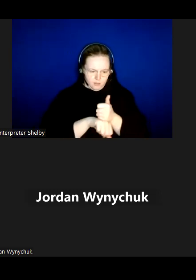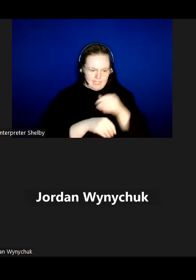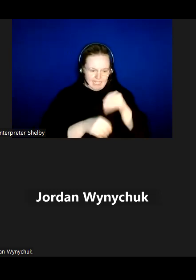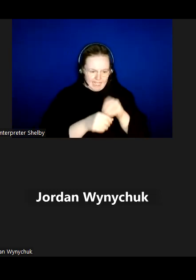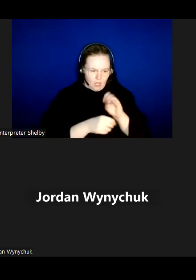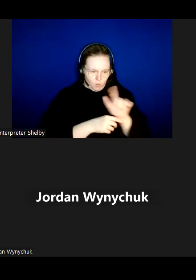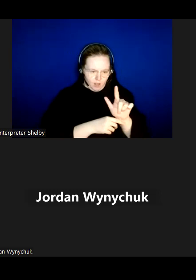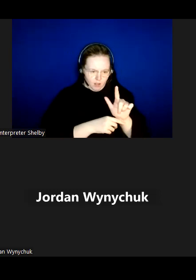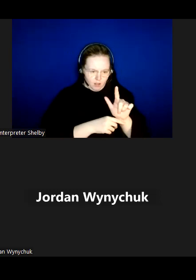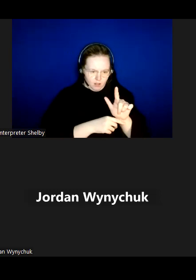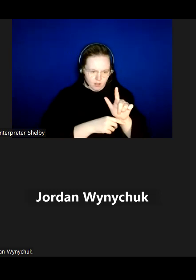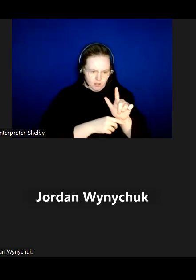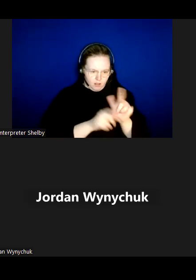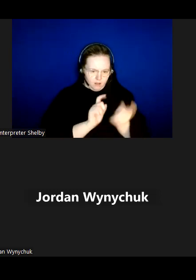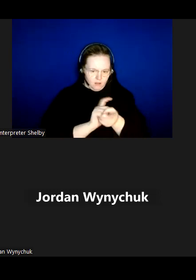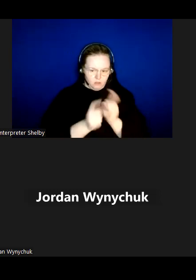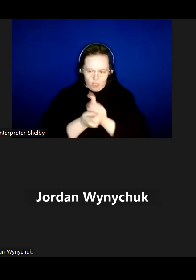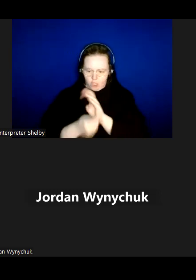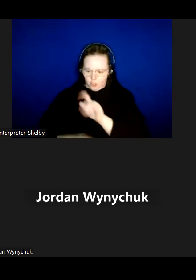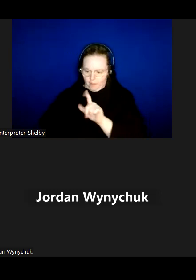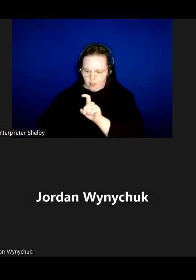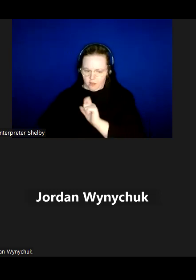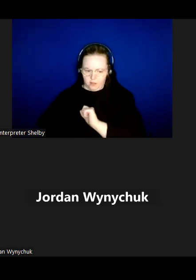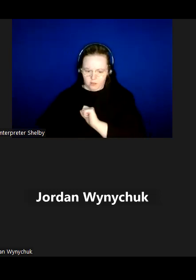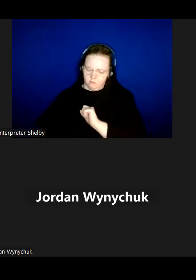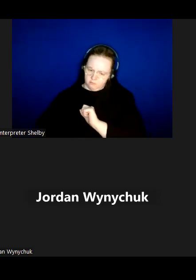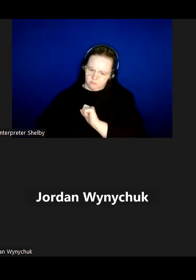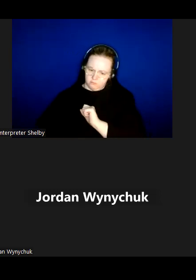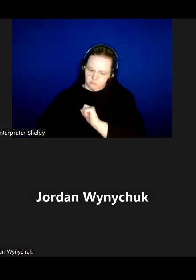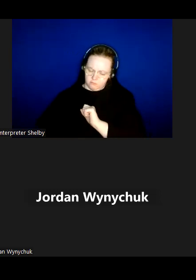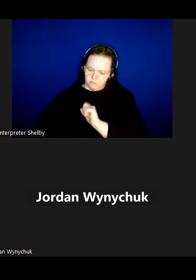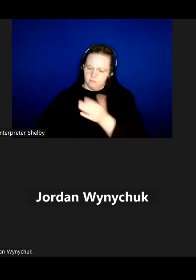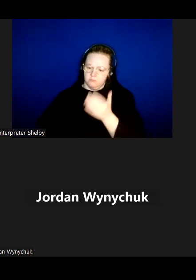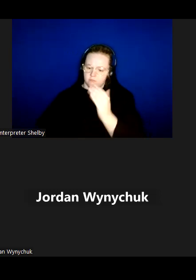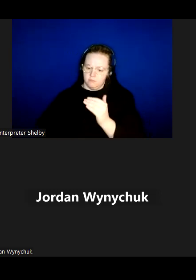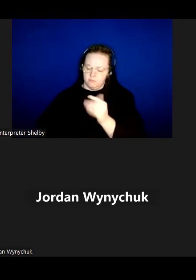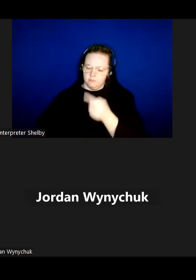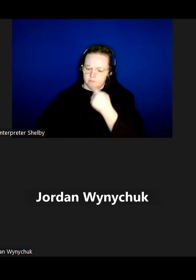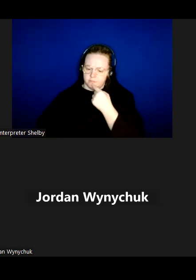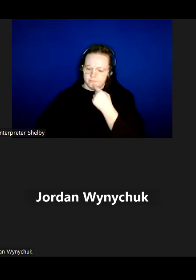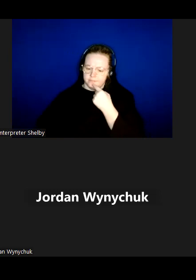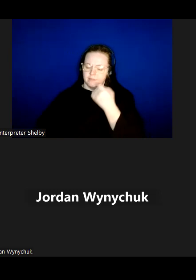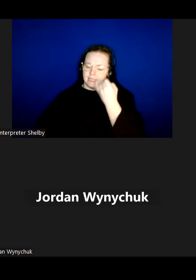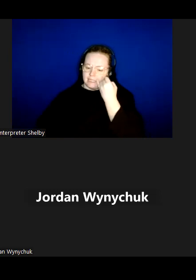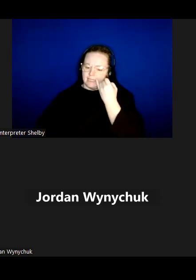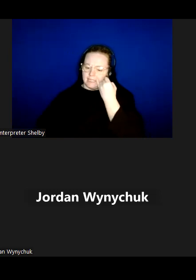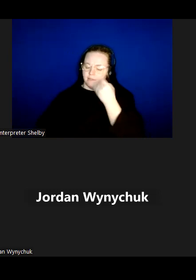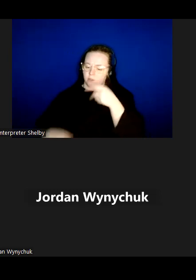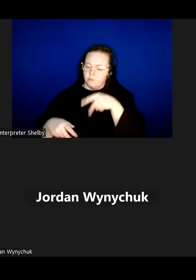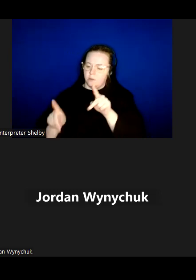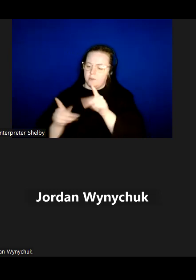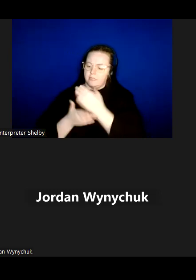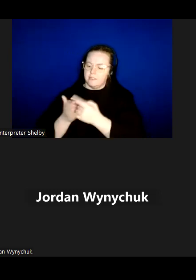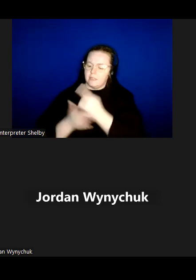will change your will? So then then the question is, if you allowed somebody to put